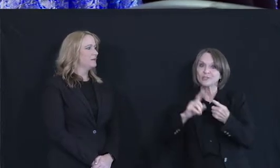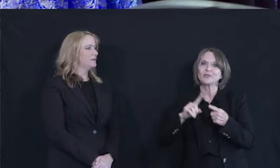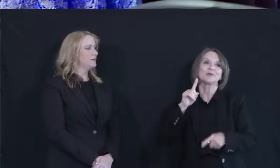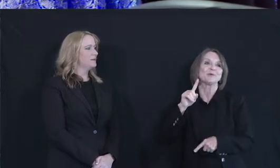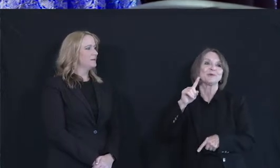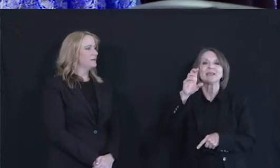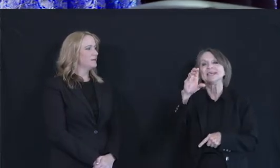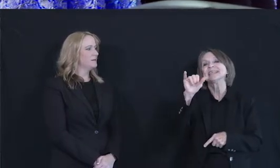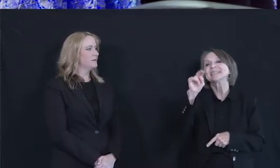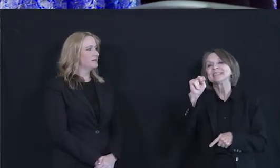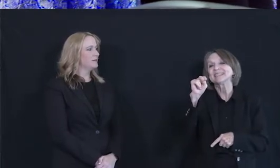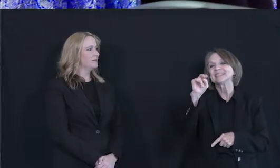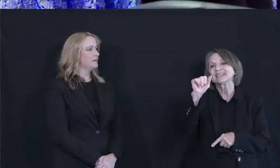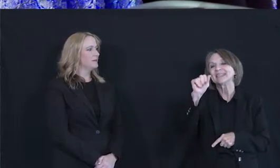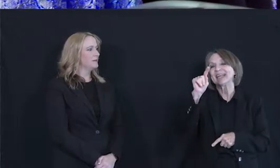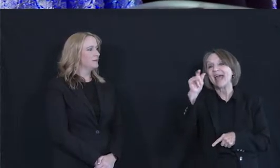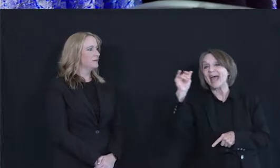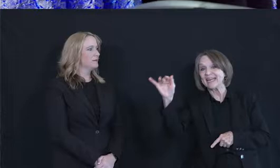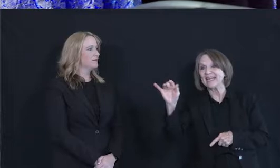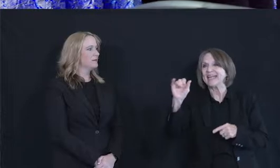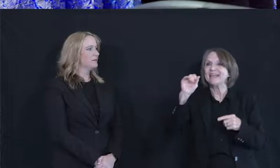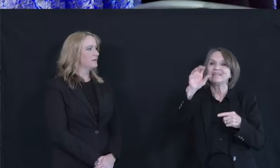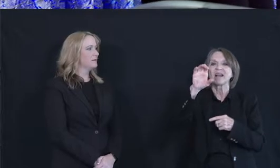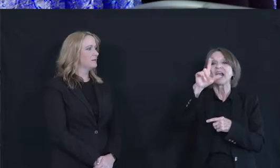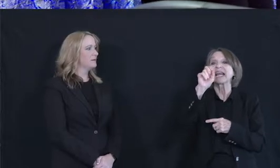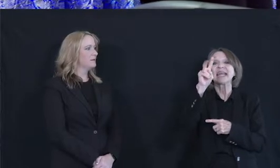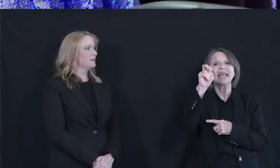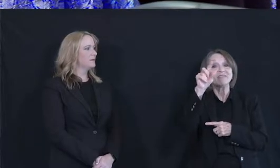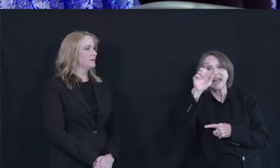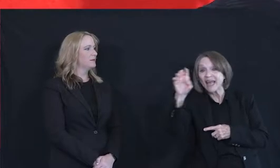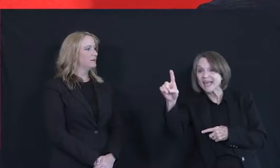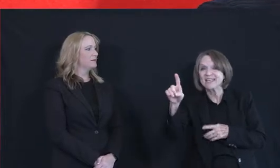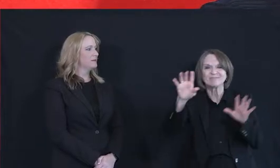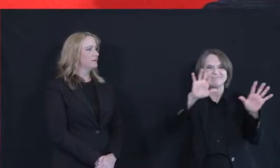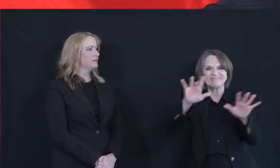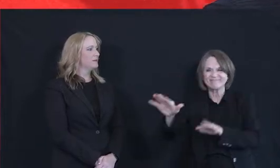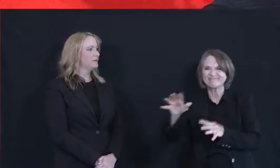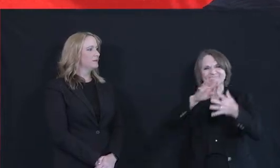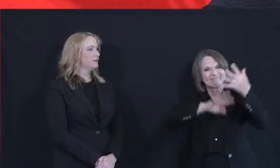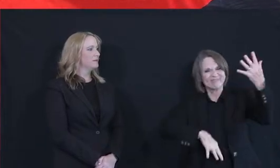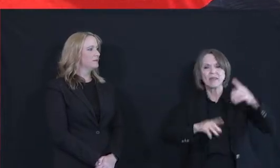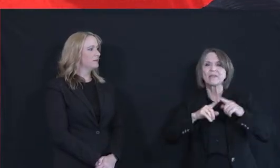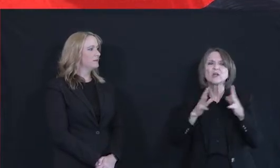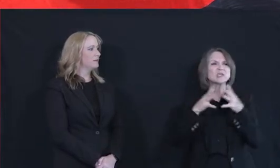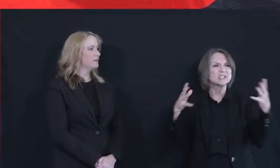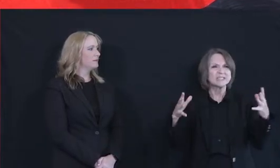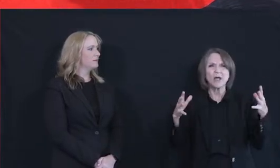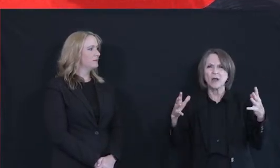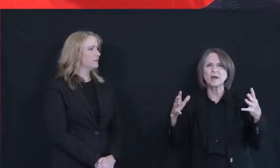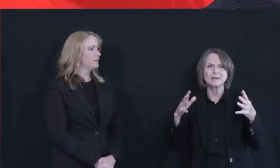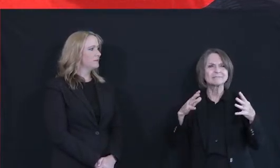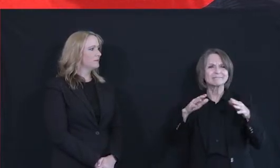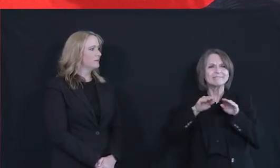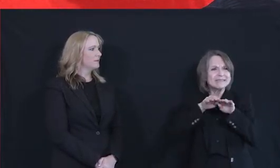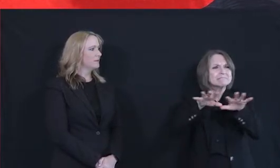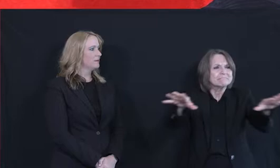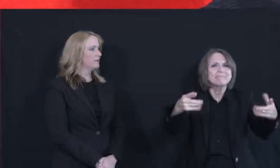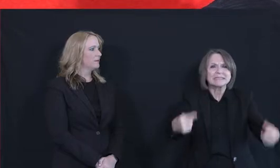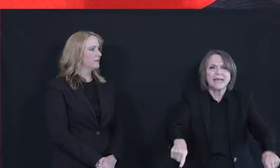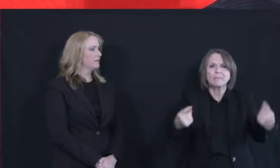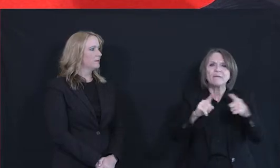Cleveland's Justin Bibb Phoenix's Kate Gallego there's there's a wave it seems to me of next-gen leadership